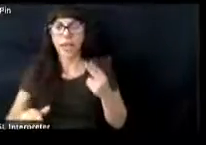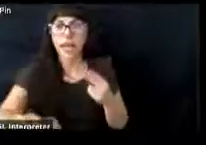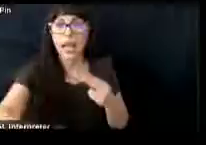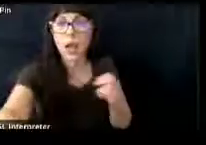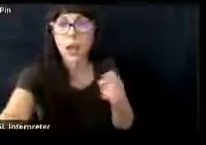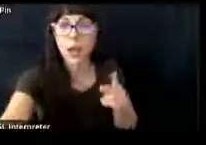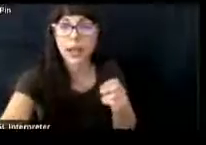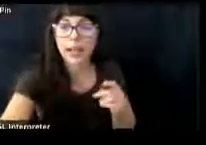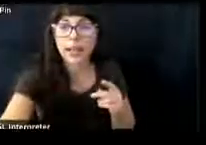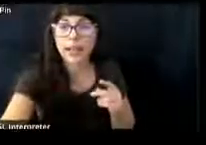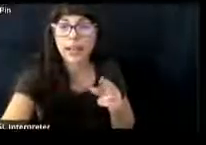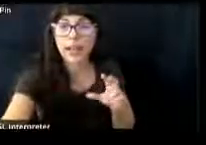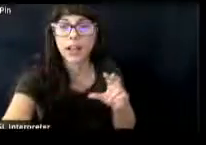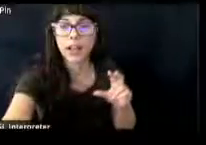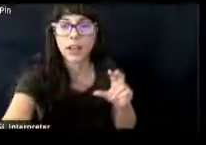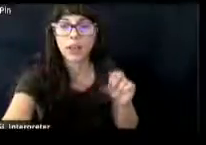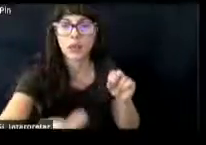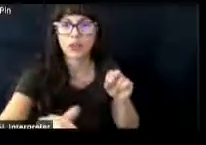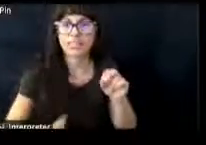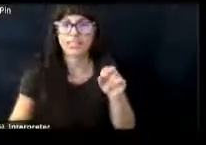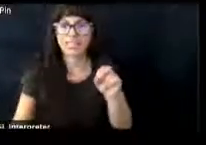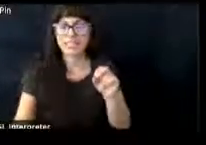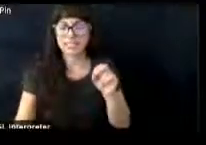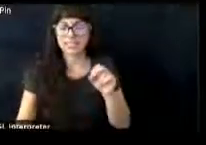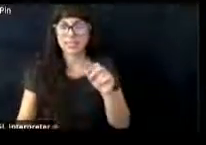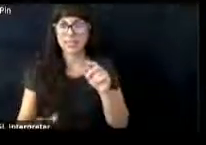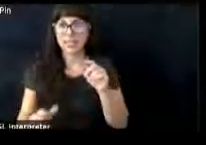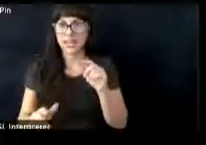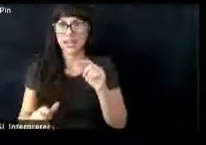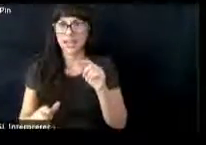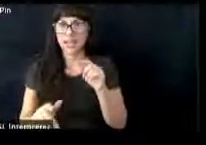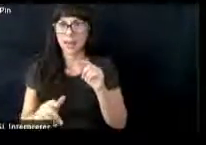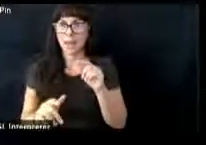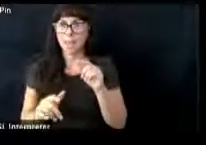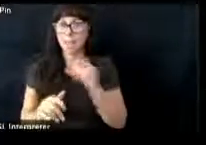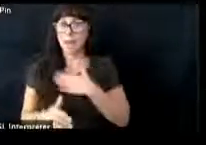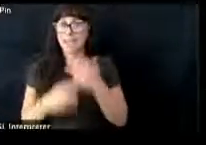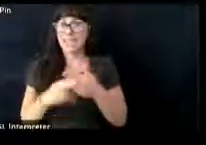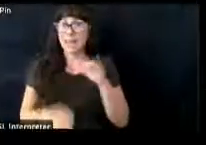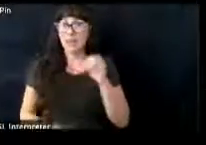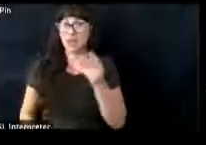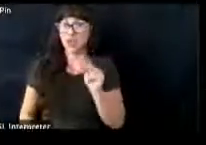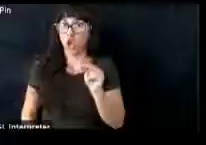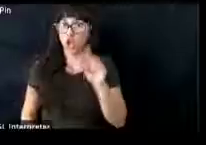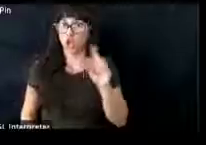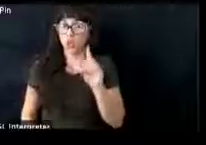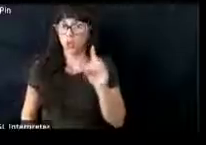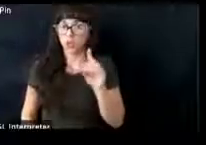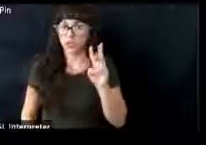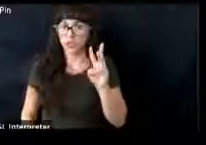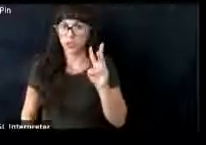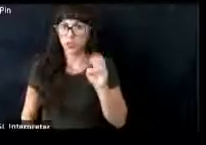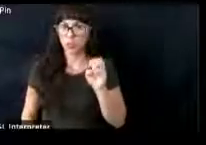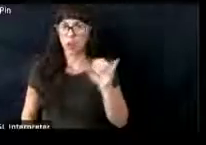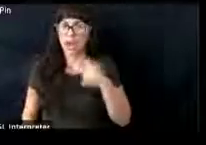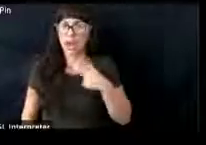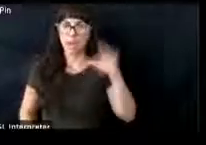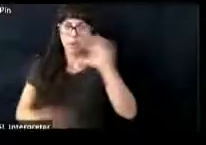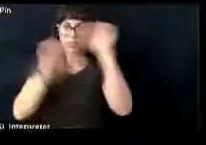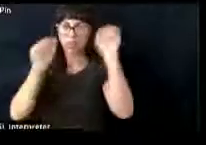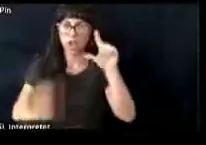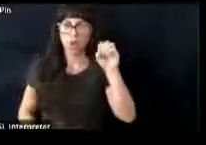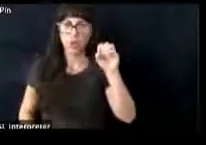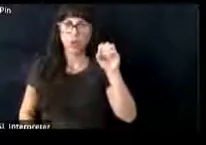30. Okay, I think I figured this out a little bit late. Thanks, everybody. My name is John Deutsch. While I serve as the president of the Los Feliz Neighborhood